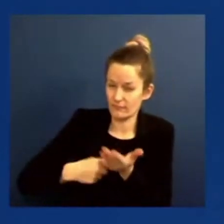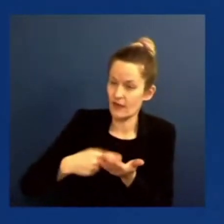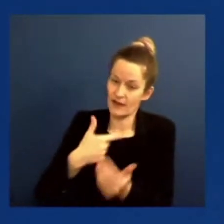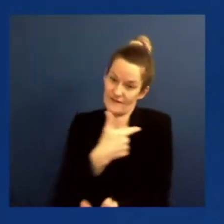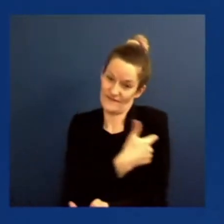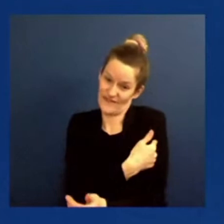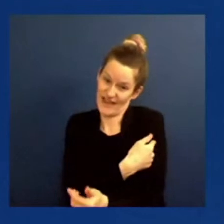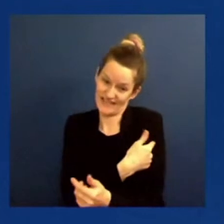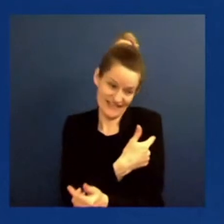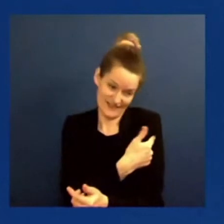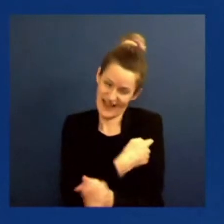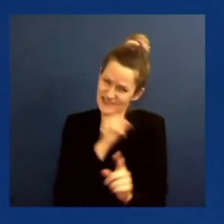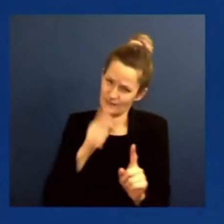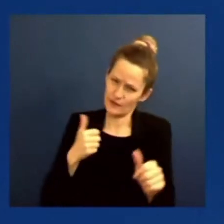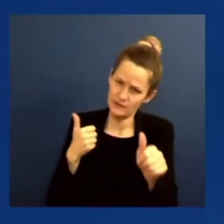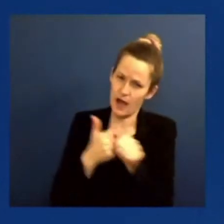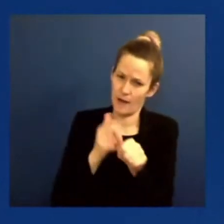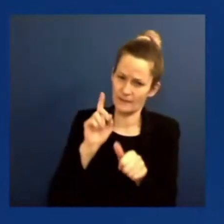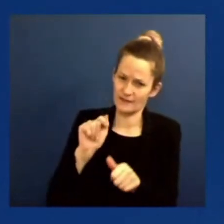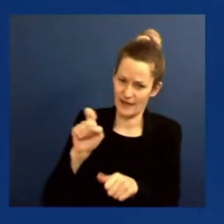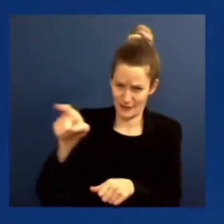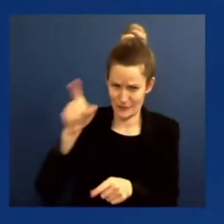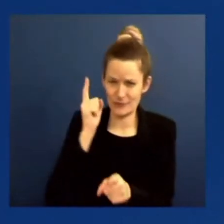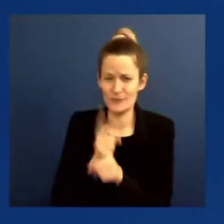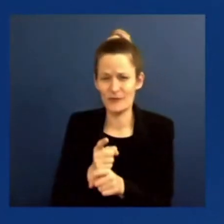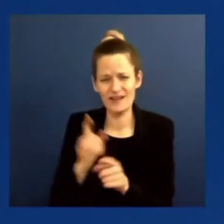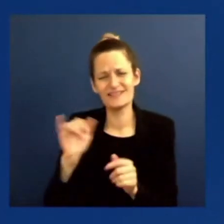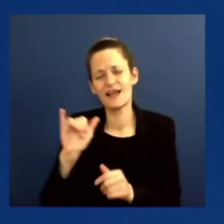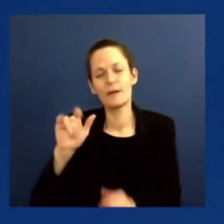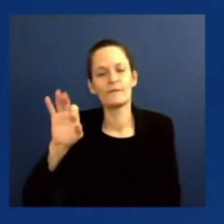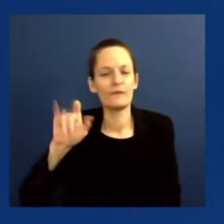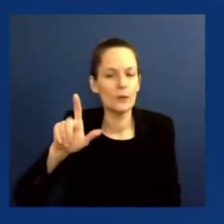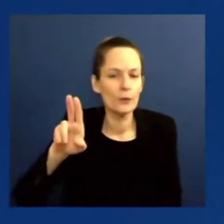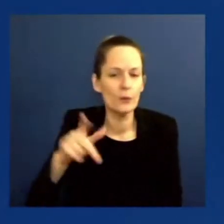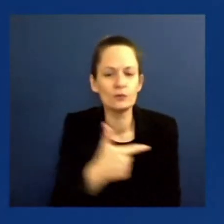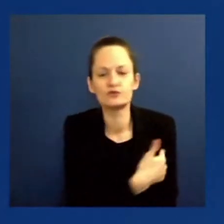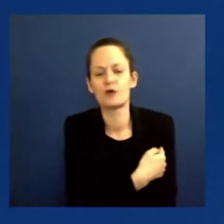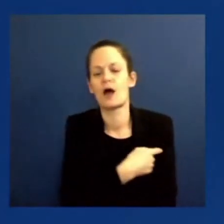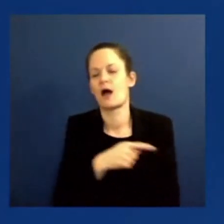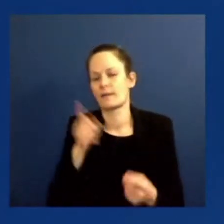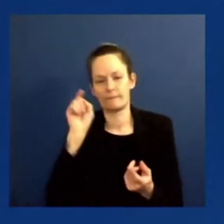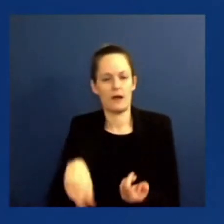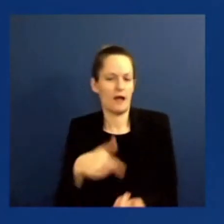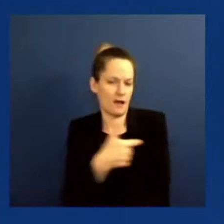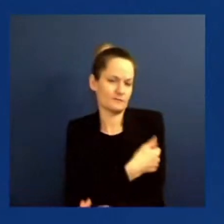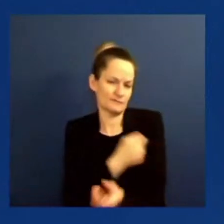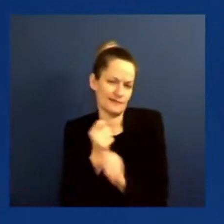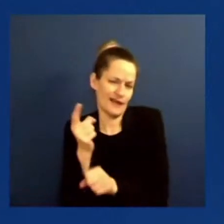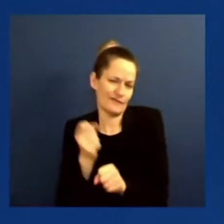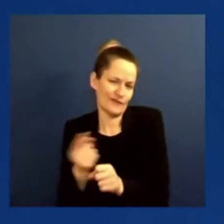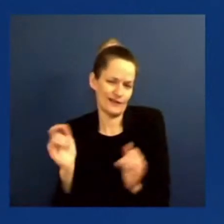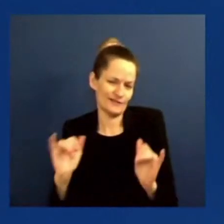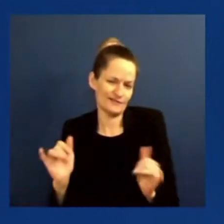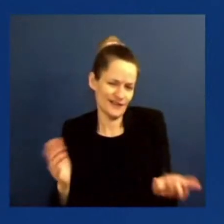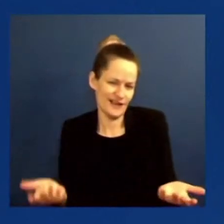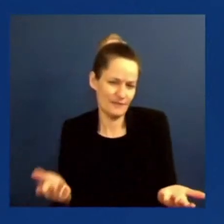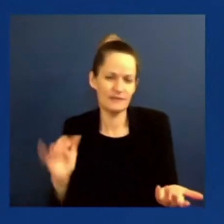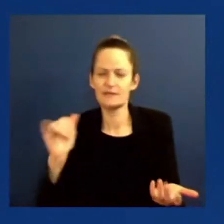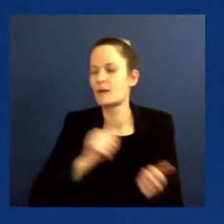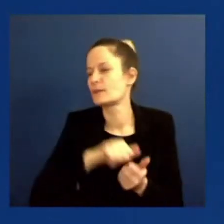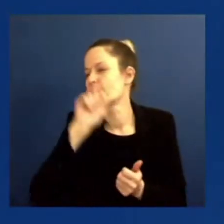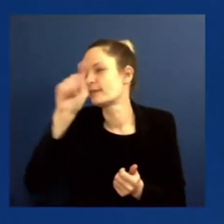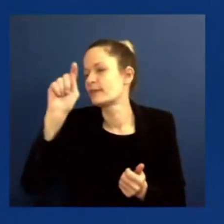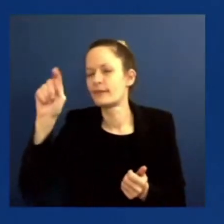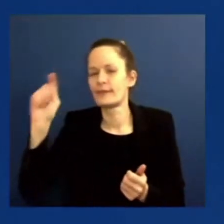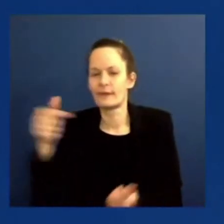need a flu shot. You're not up to date with your flu shot until you've gotten your flu shot for that year. And what we really are working to do is pivot the